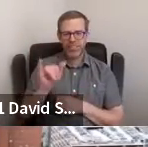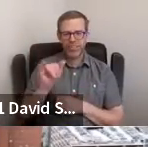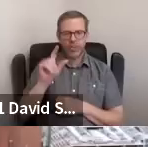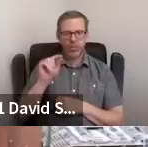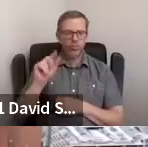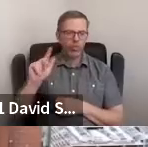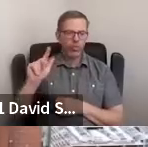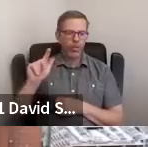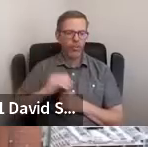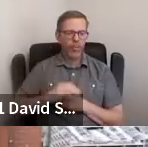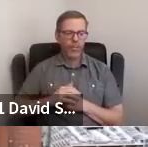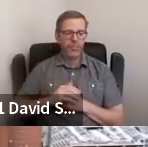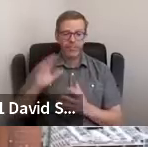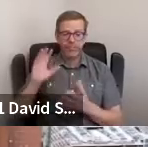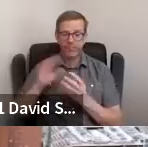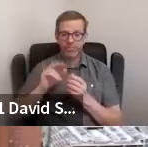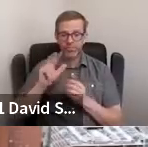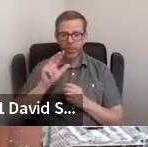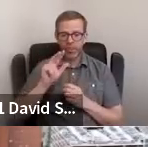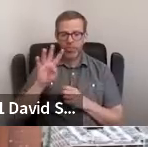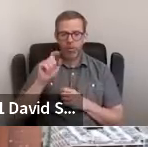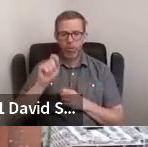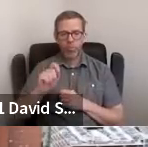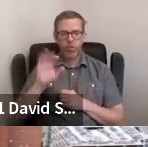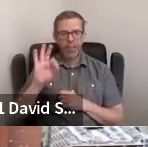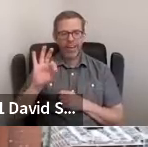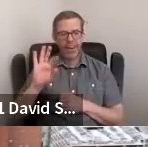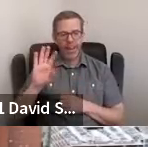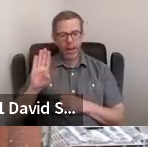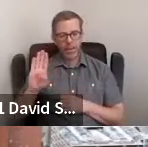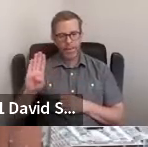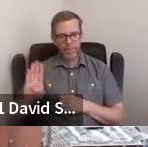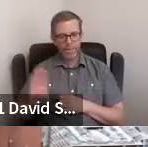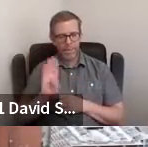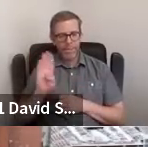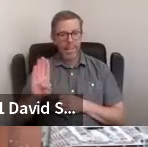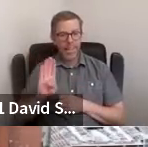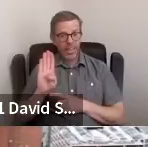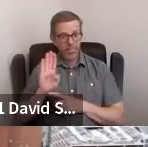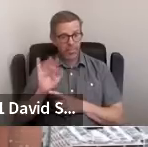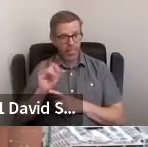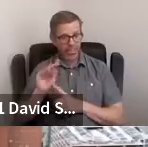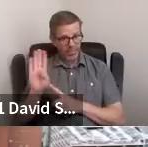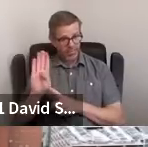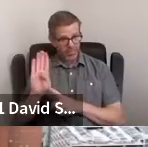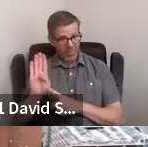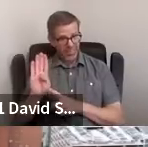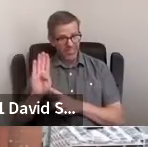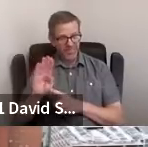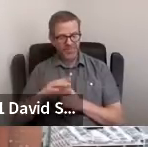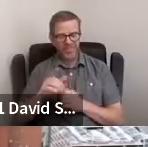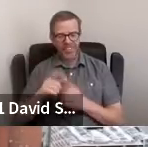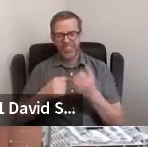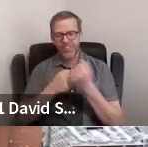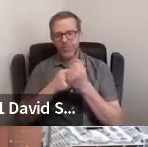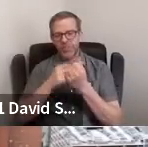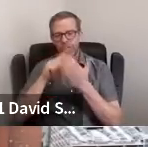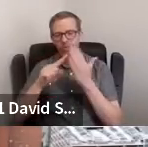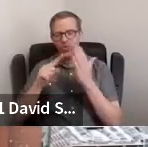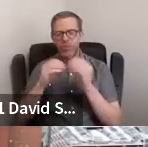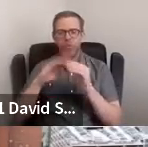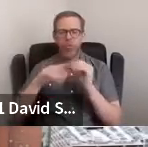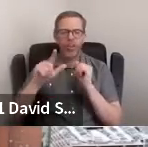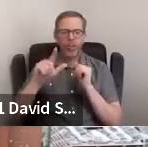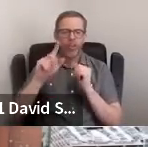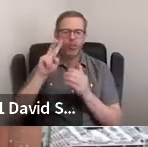2023, totaling $34.9 billion, and that's with a B, supporting research at more than